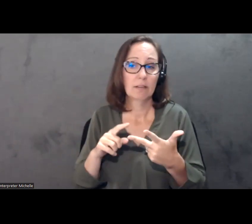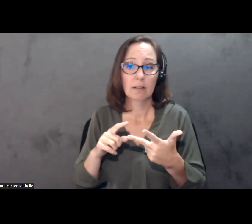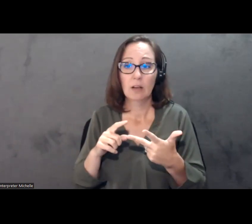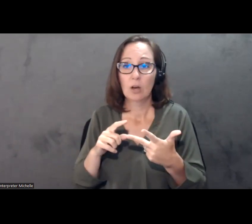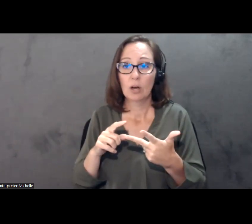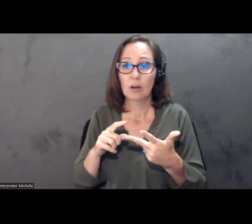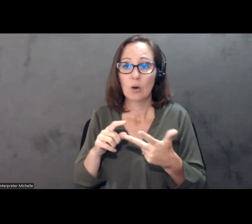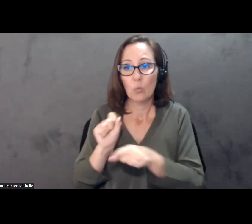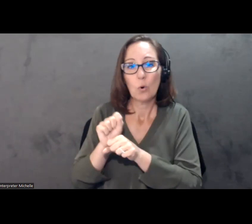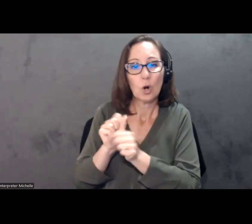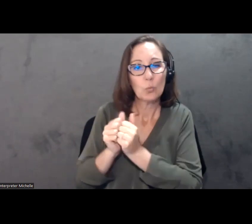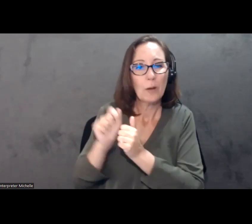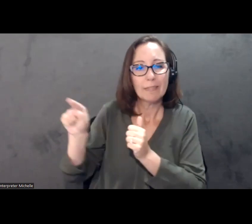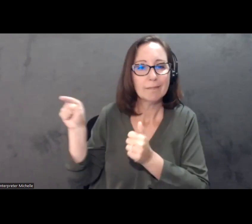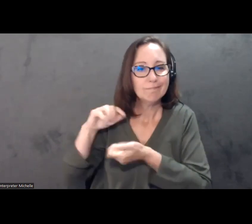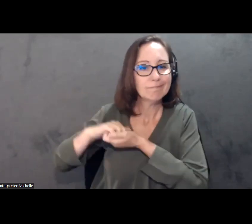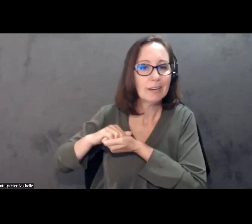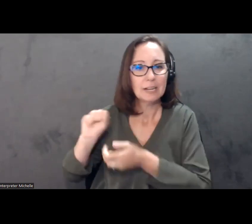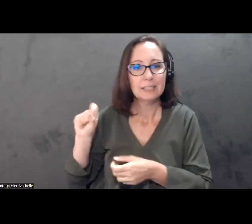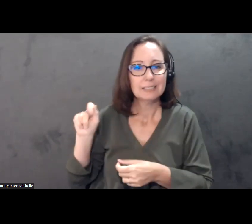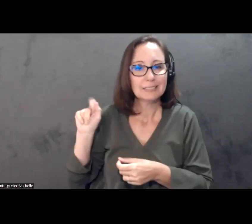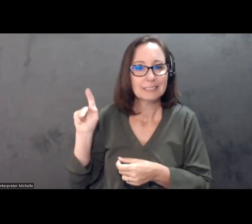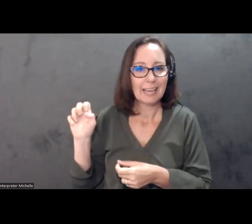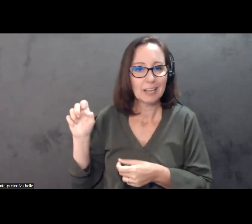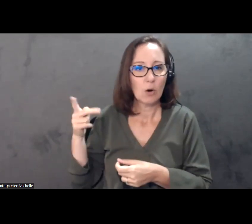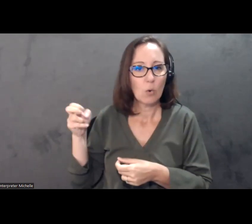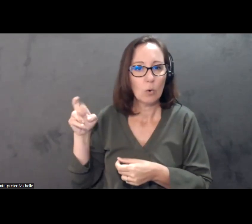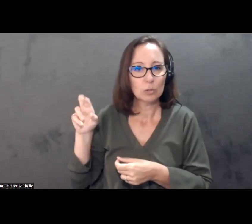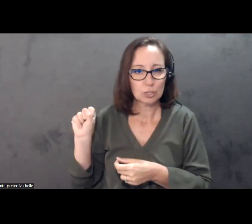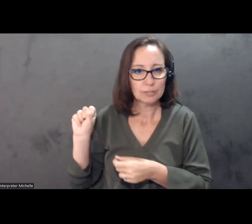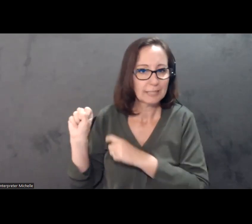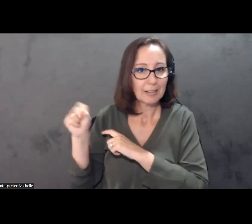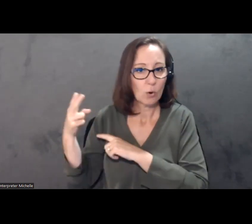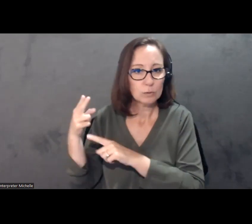with our stakeholders as well. They also provide us a lot of